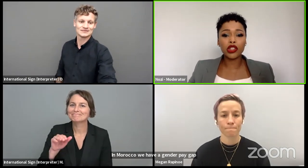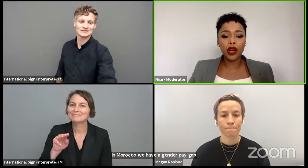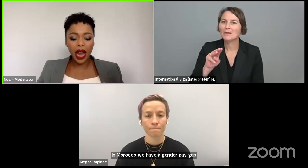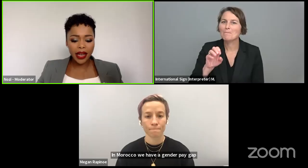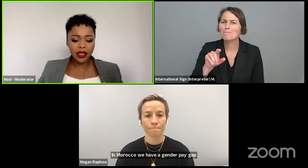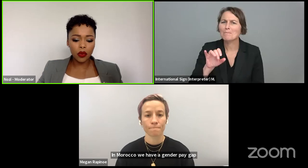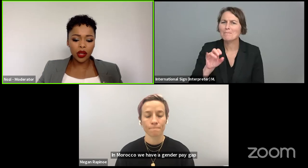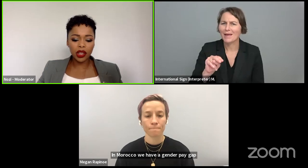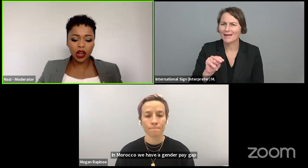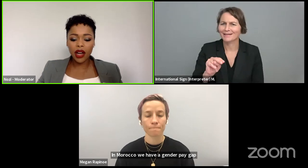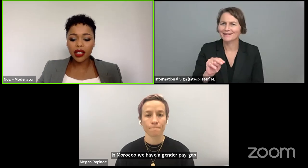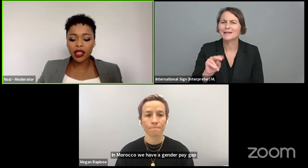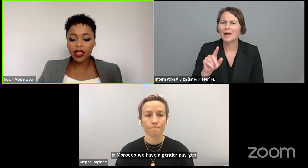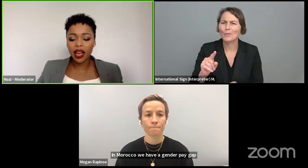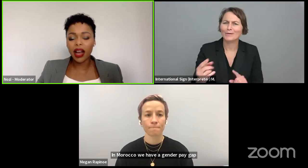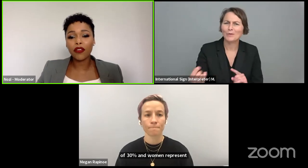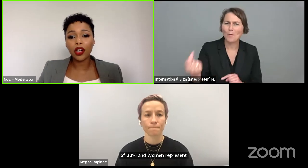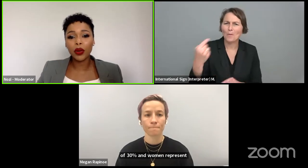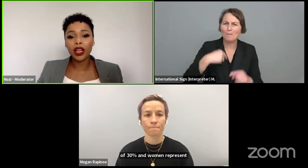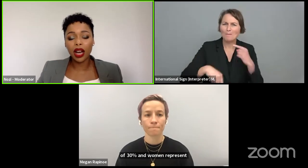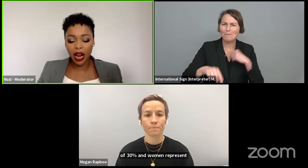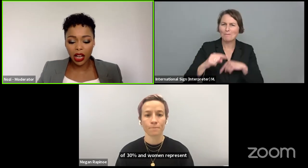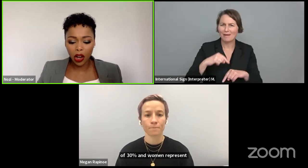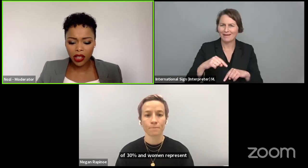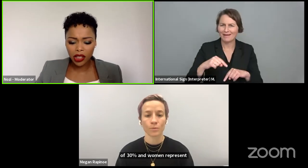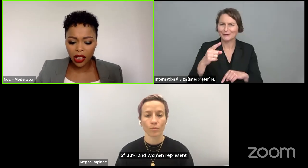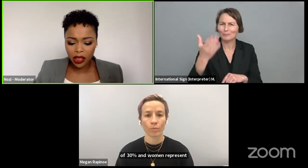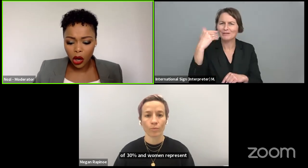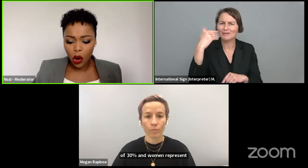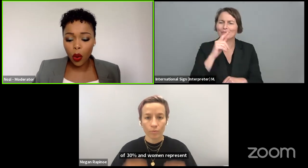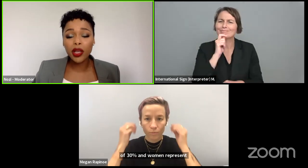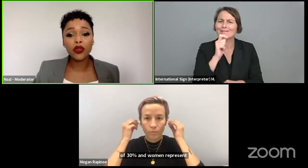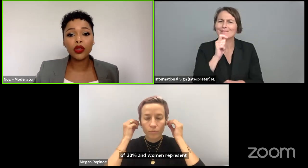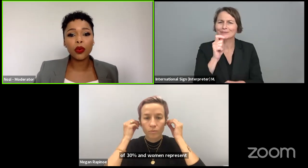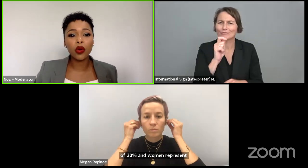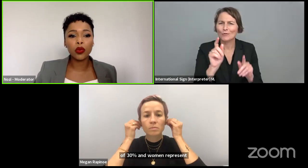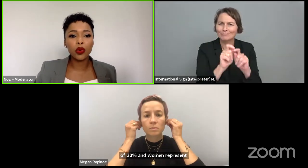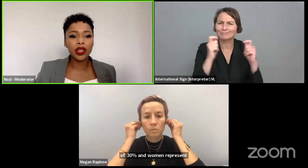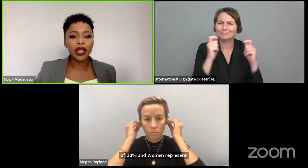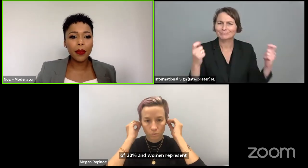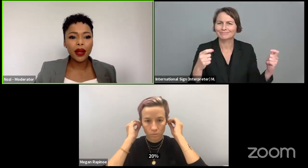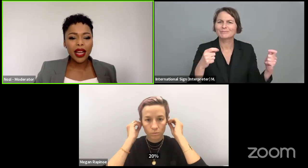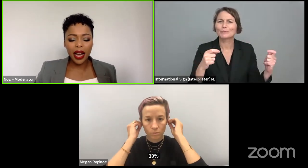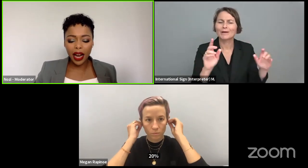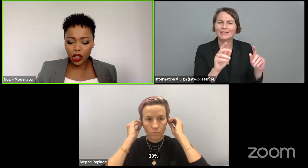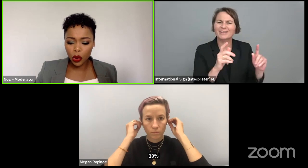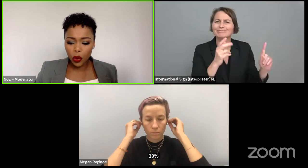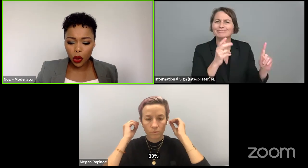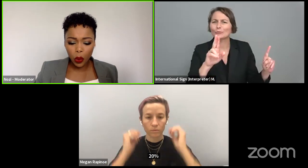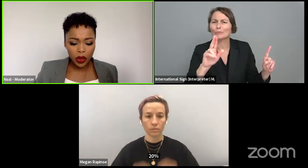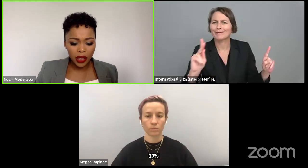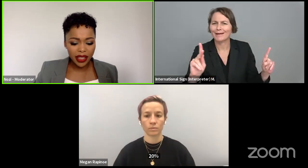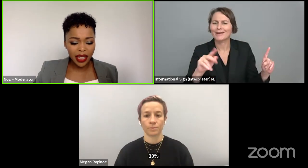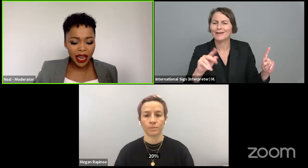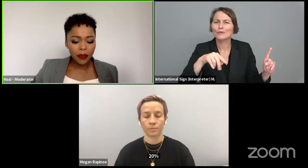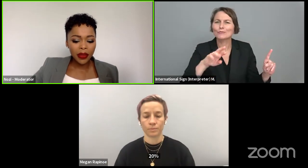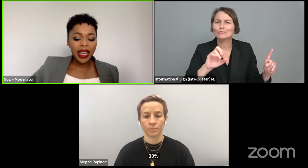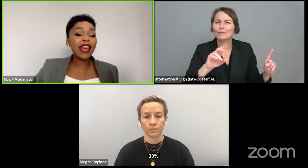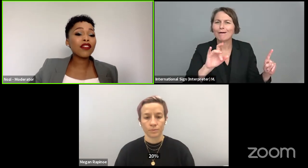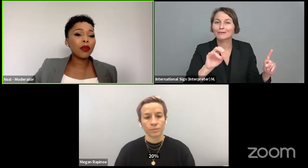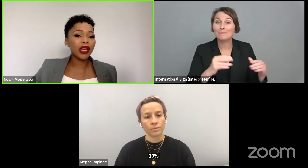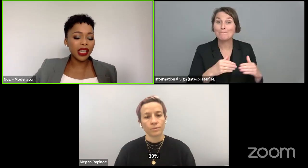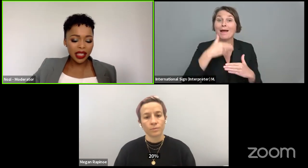interview that you had with The Guardian following last year's Women's Football World Cup. You were quoted as